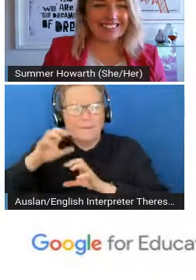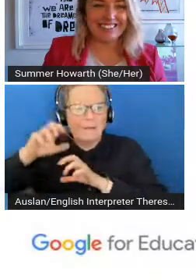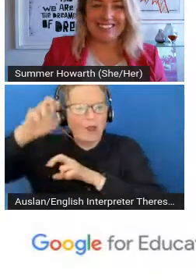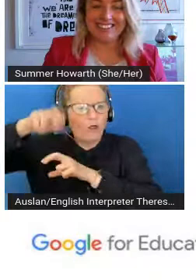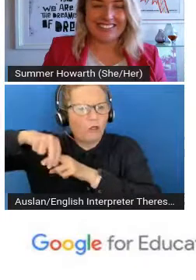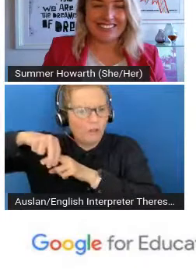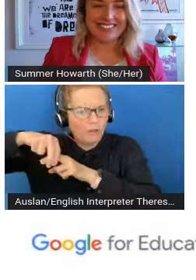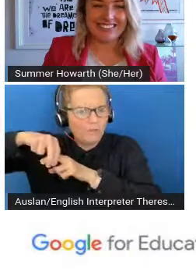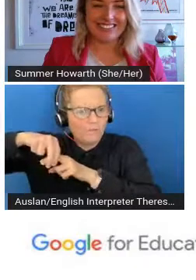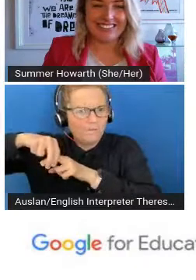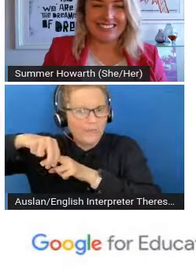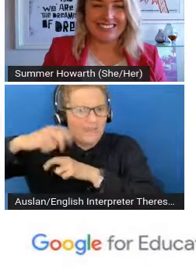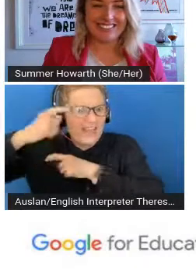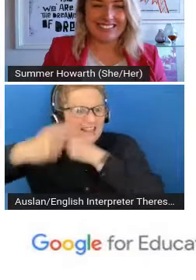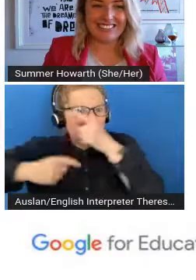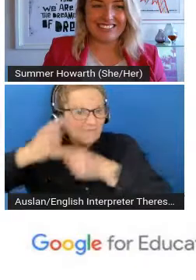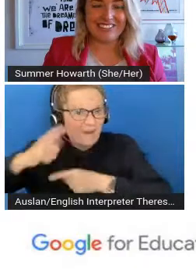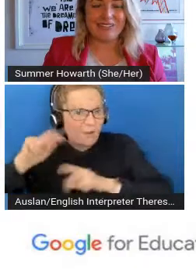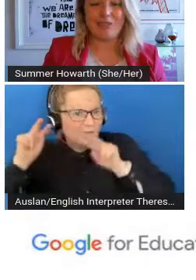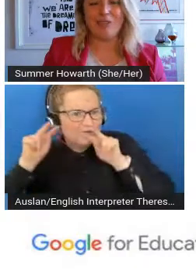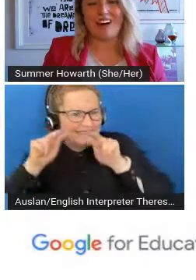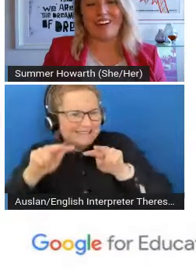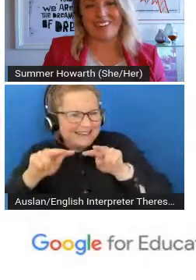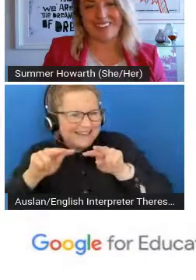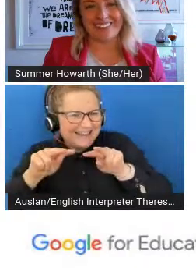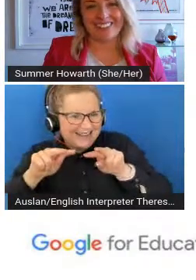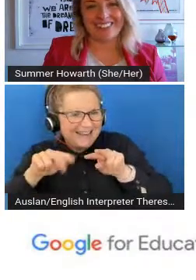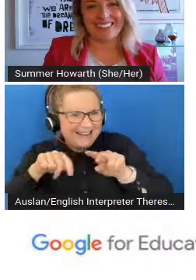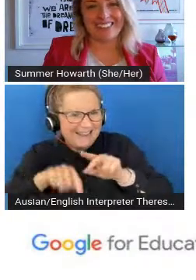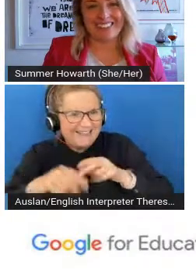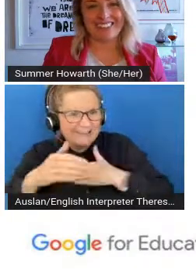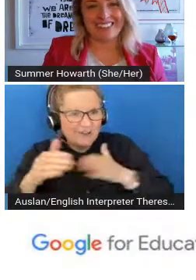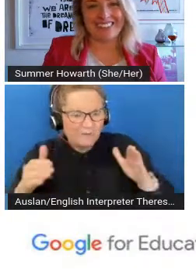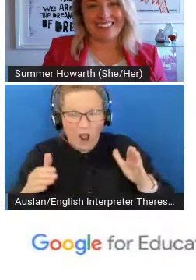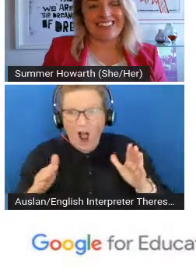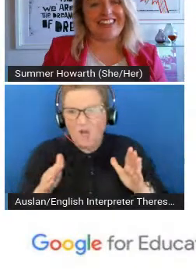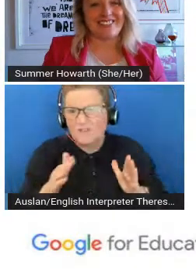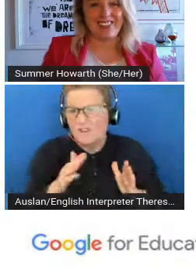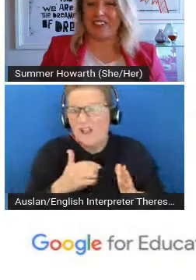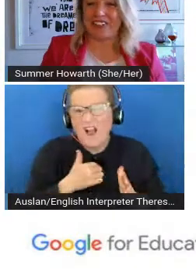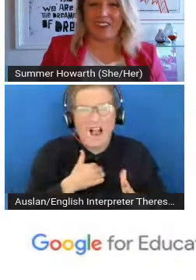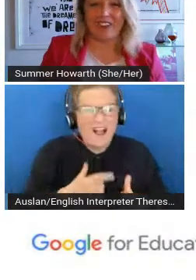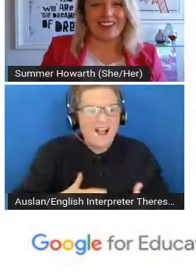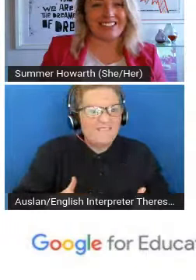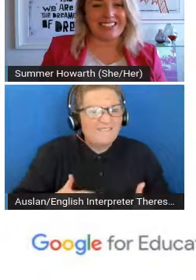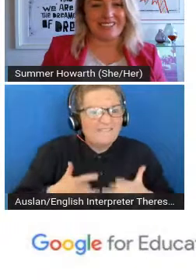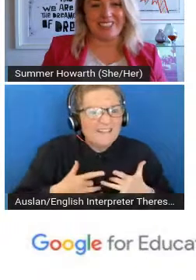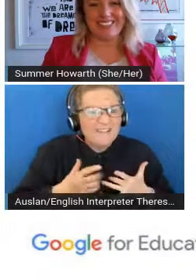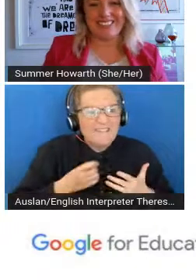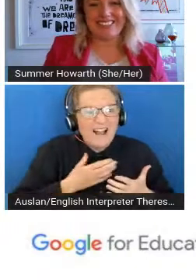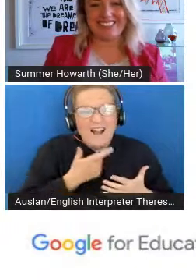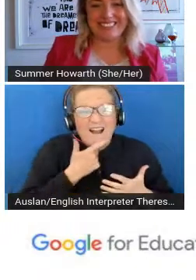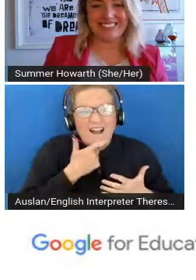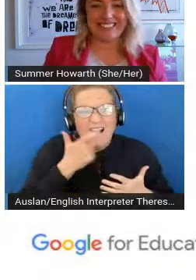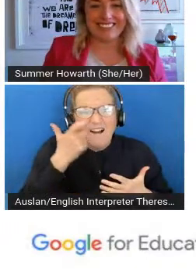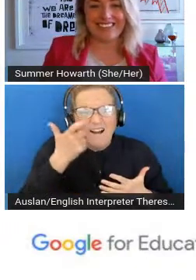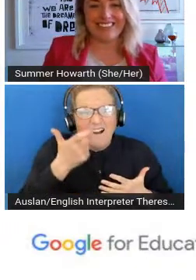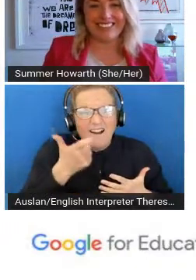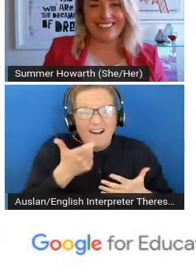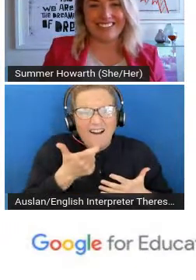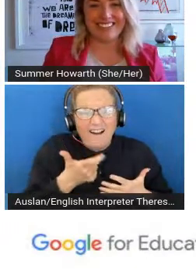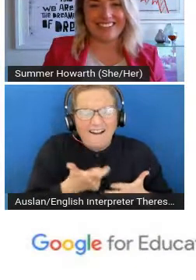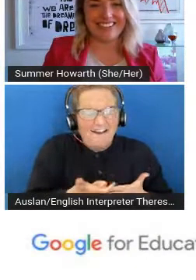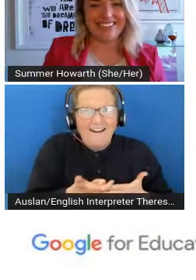explained to you what you were seeing in this diorama. It was mind blowing, you know. I'll try to remember to share that example. So cool.